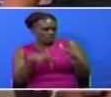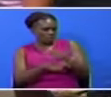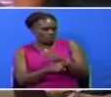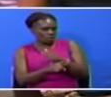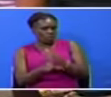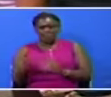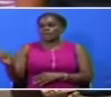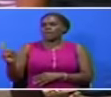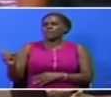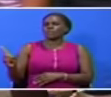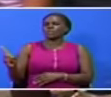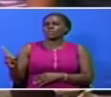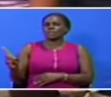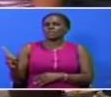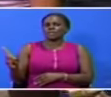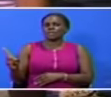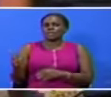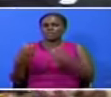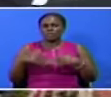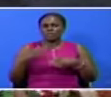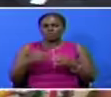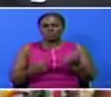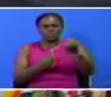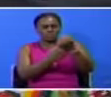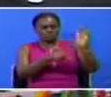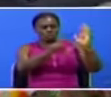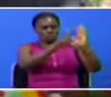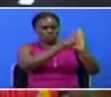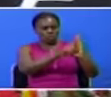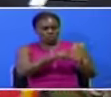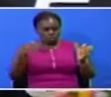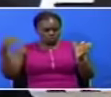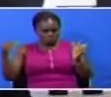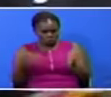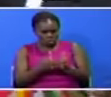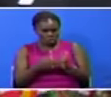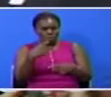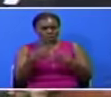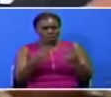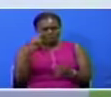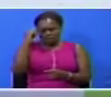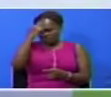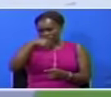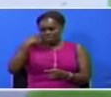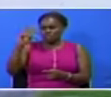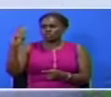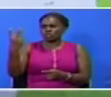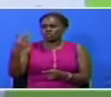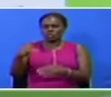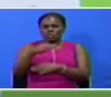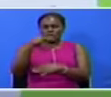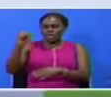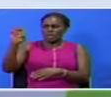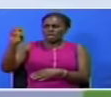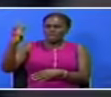Meanwhile, in Nairobi, conservationists are rallying behind the law instead to stop the progress of the phase 2A route. The National